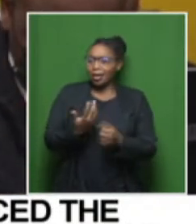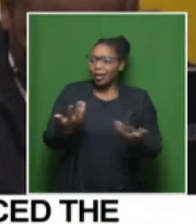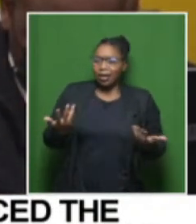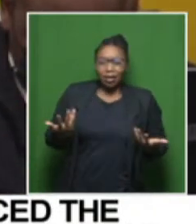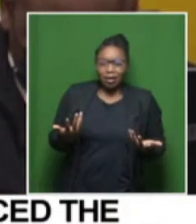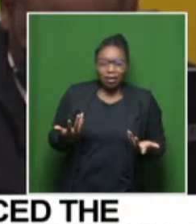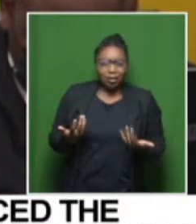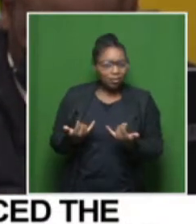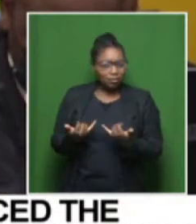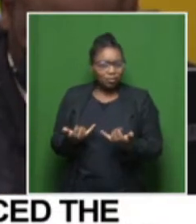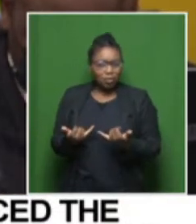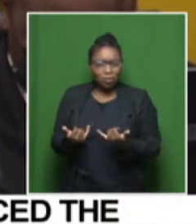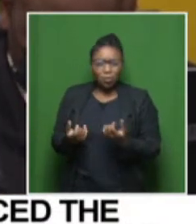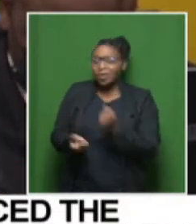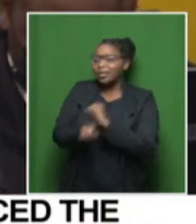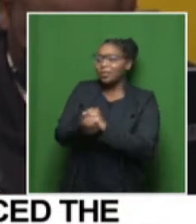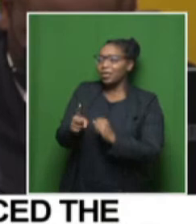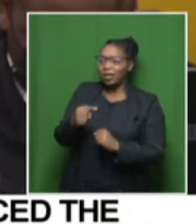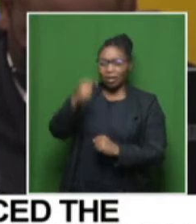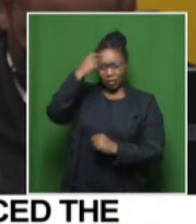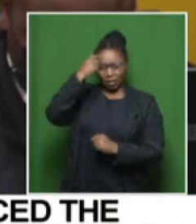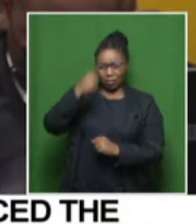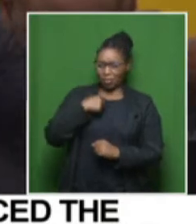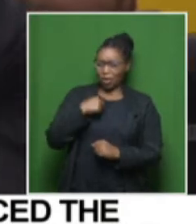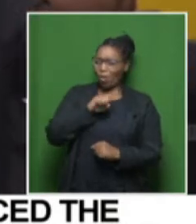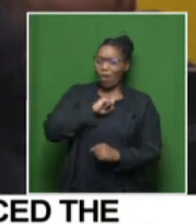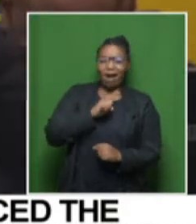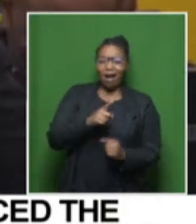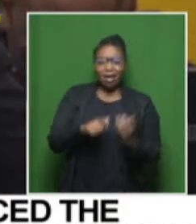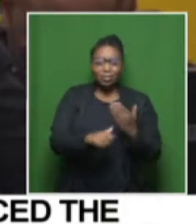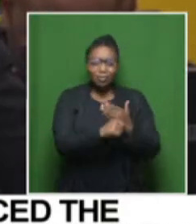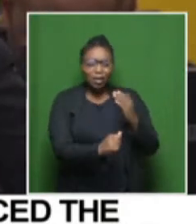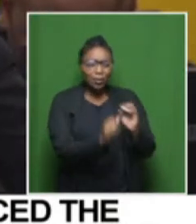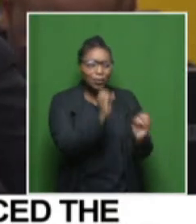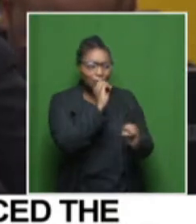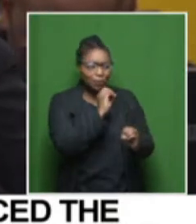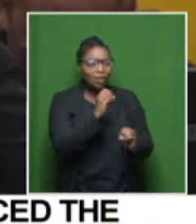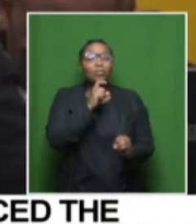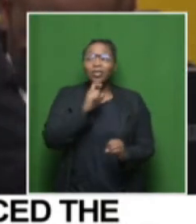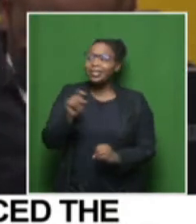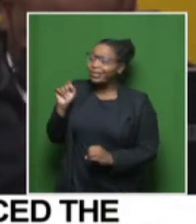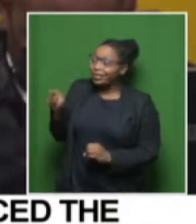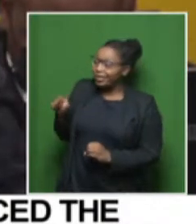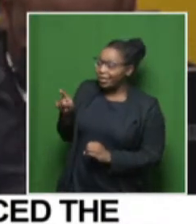yenzeni. Niqimba nithe ngani tax, disebenza yona la mali.